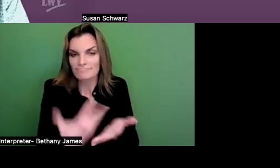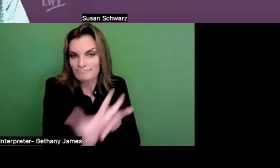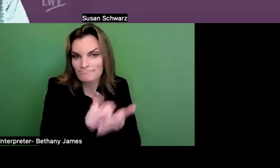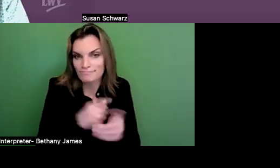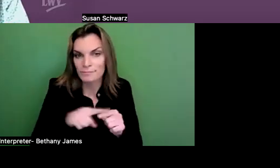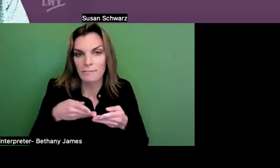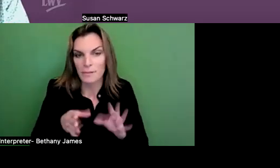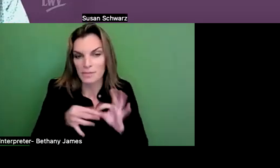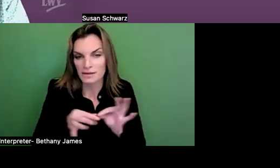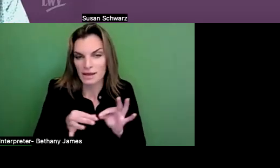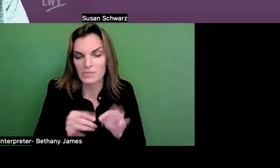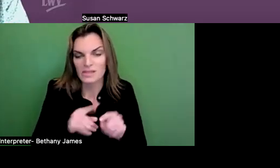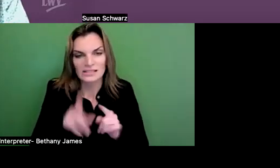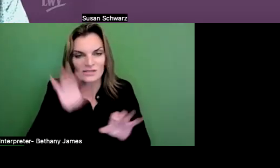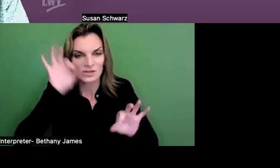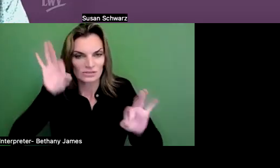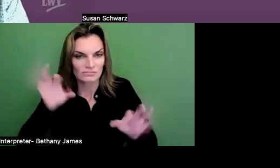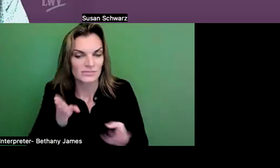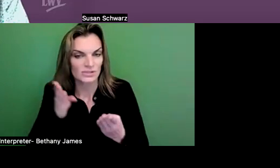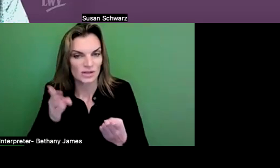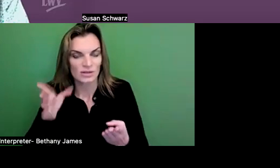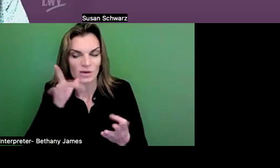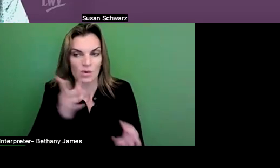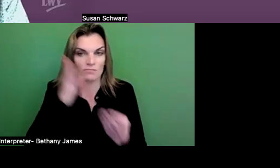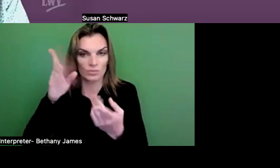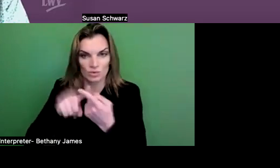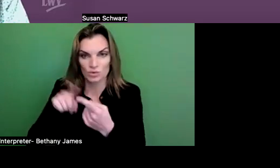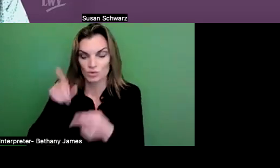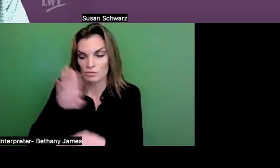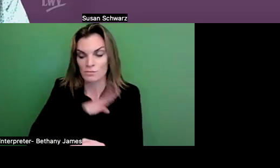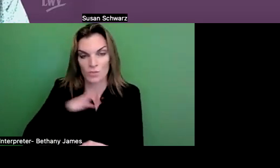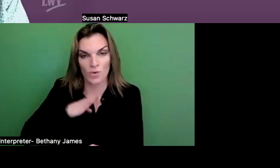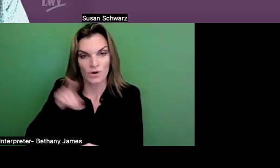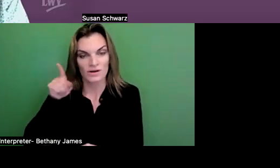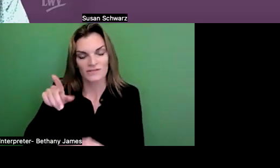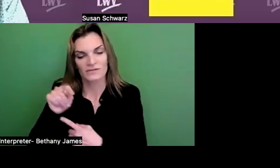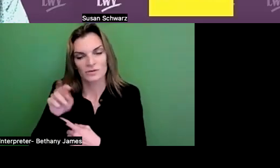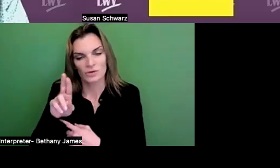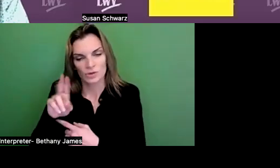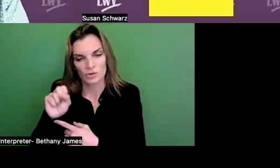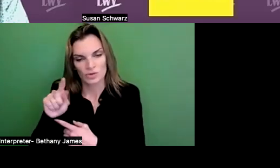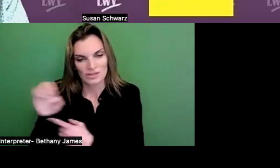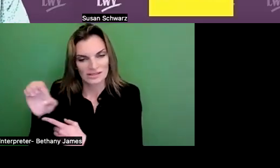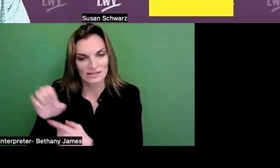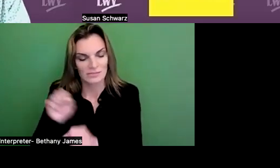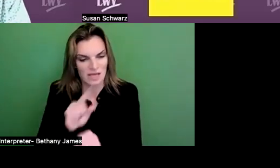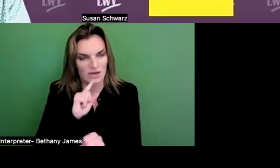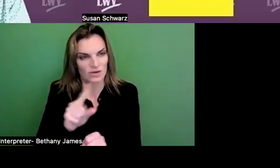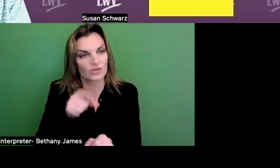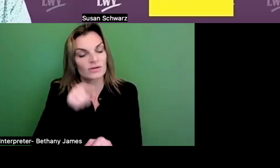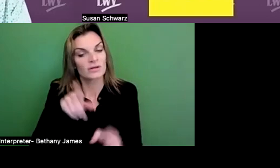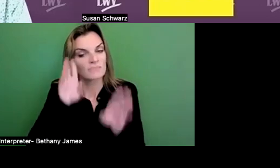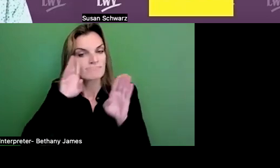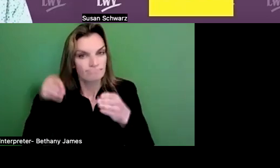and suggestions that they will bring to the Board of Trustees so that every area of town is given equal attention.